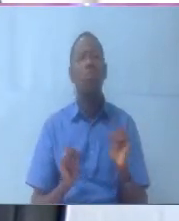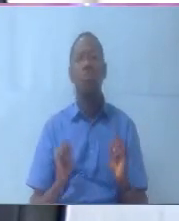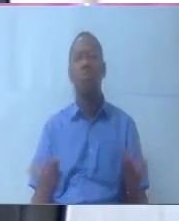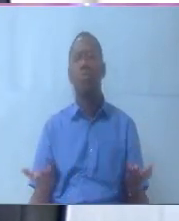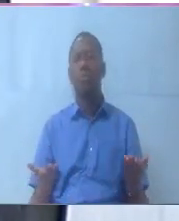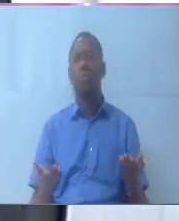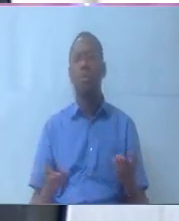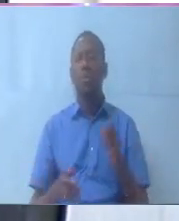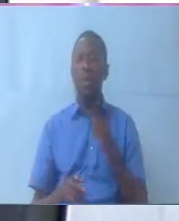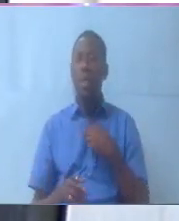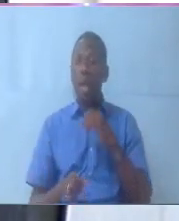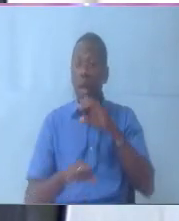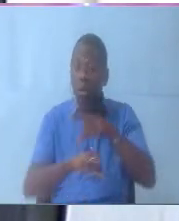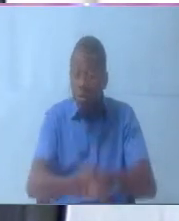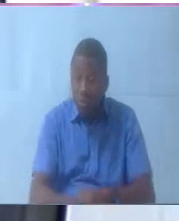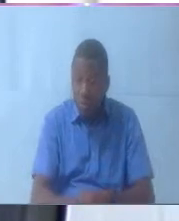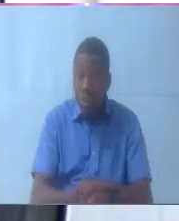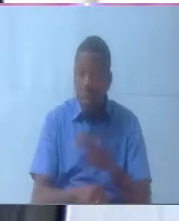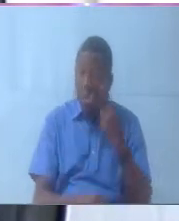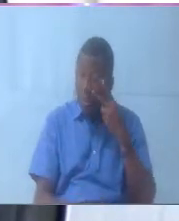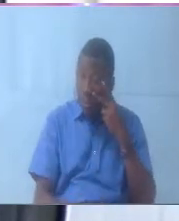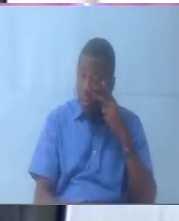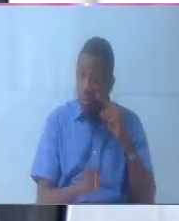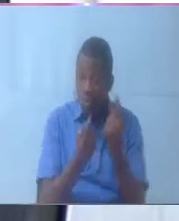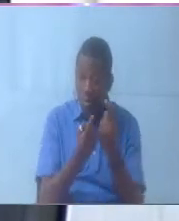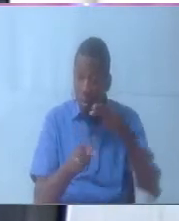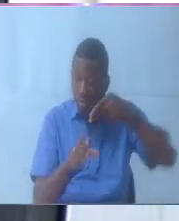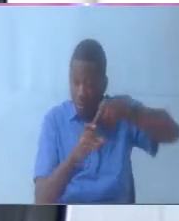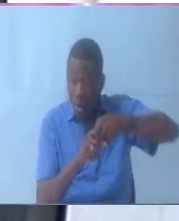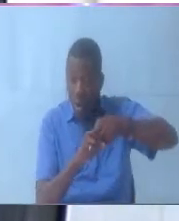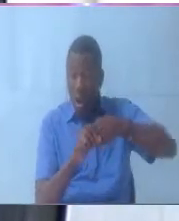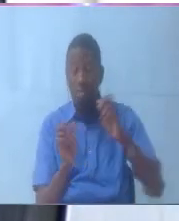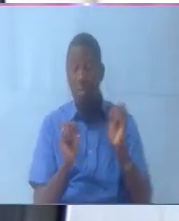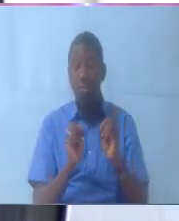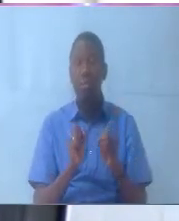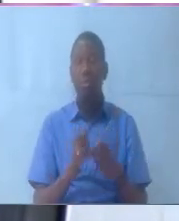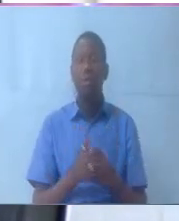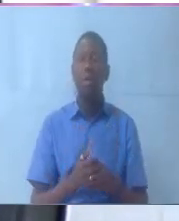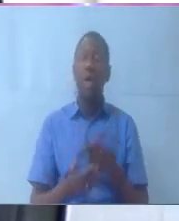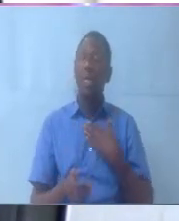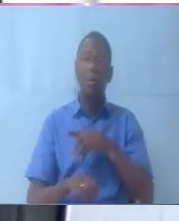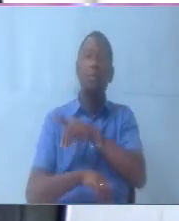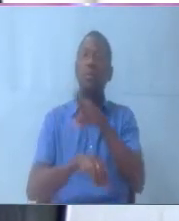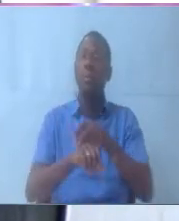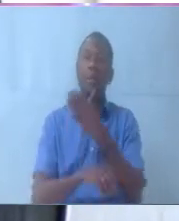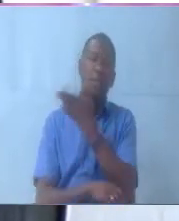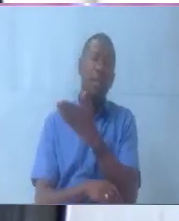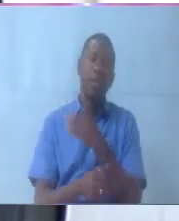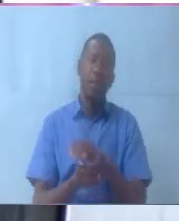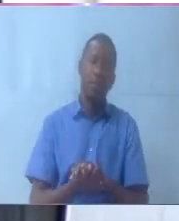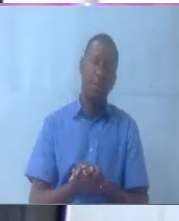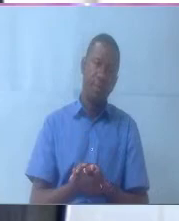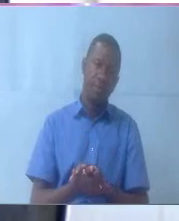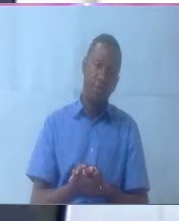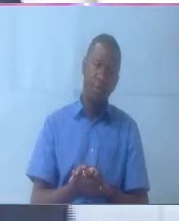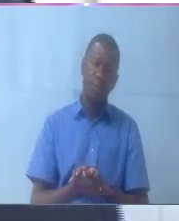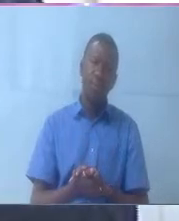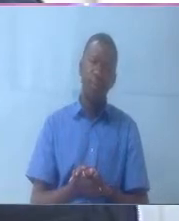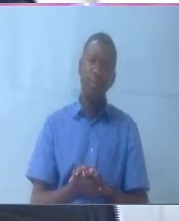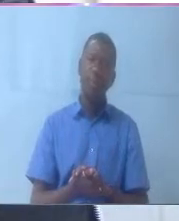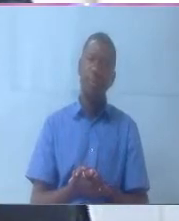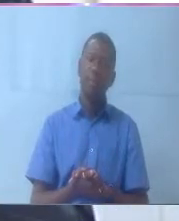kuala. that they were caught with anything. Ka fo ye fenne mute They bulu. were at the property. Dinkira nyim fanto do kudlatu je. Literally, it was just